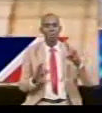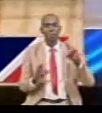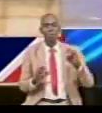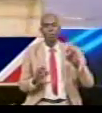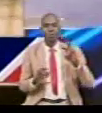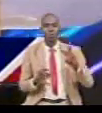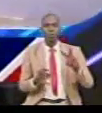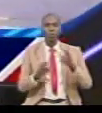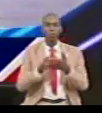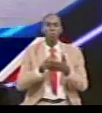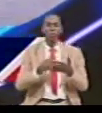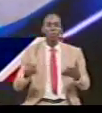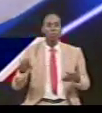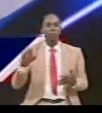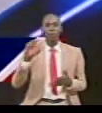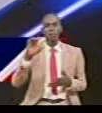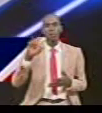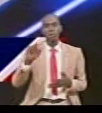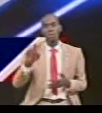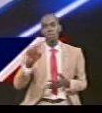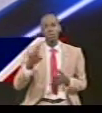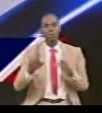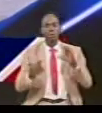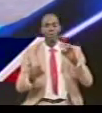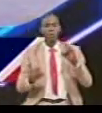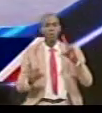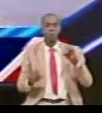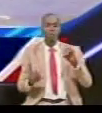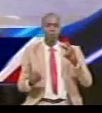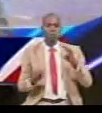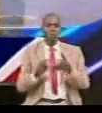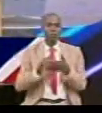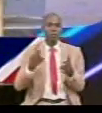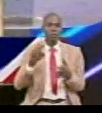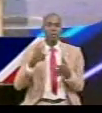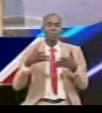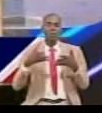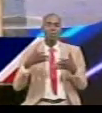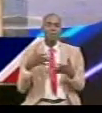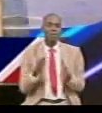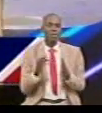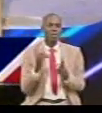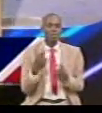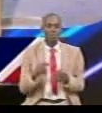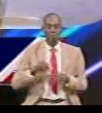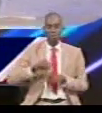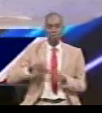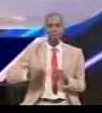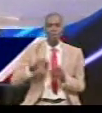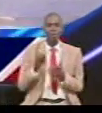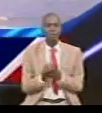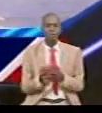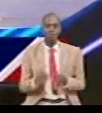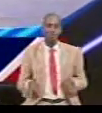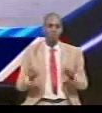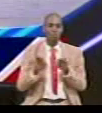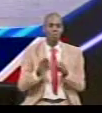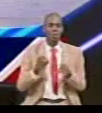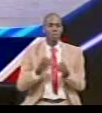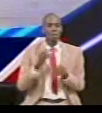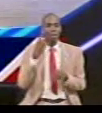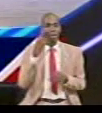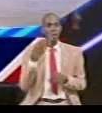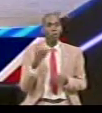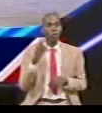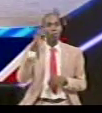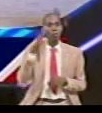2, reading from verse 11. There's the circumcision that matters in the sight of God, in whom, that's